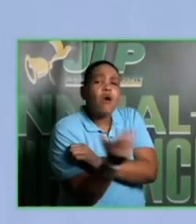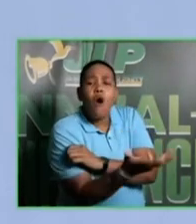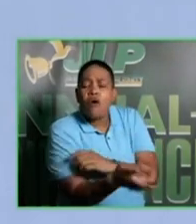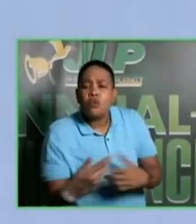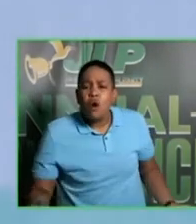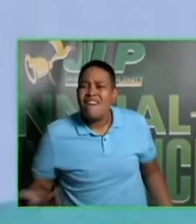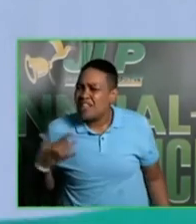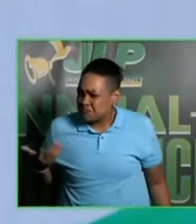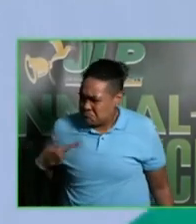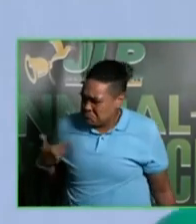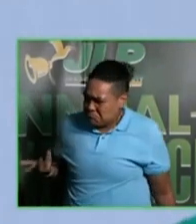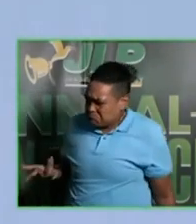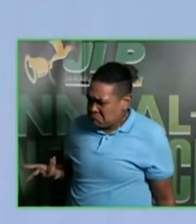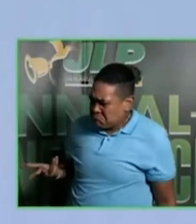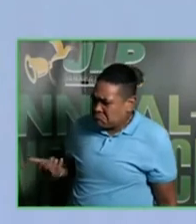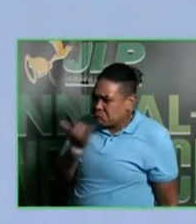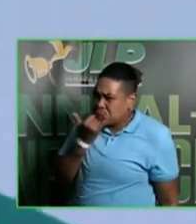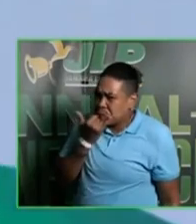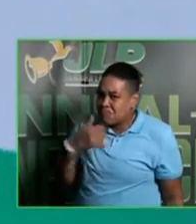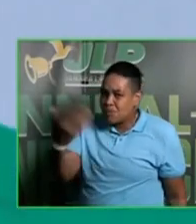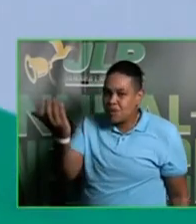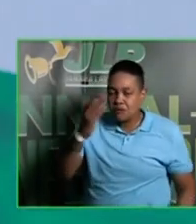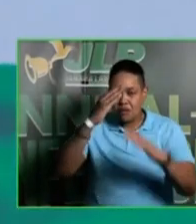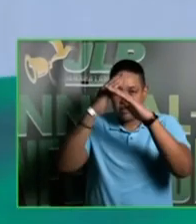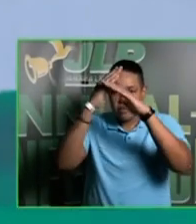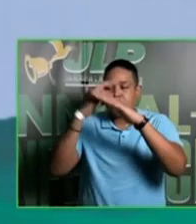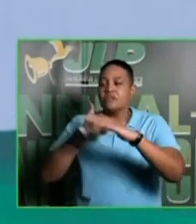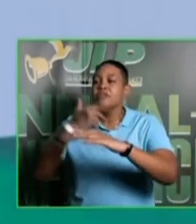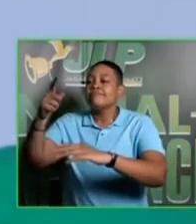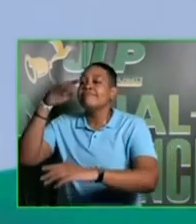delayed it was bureaucracy,